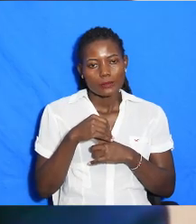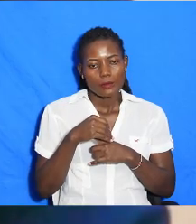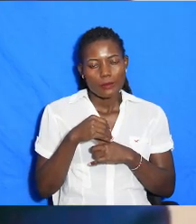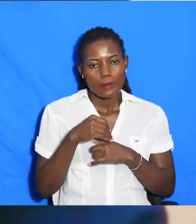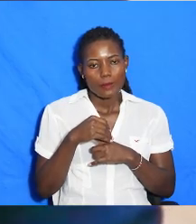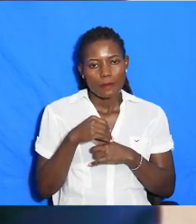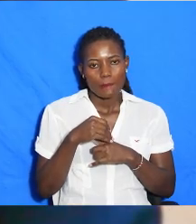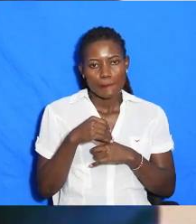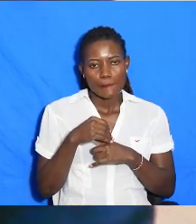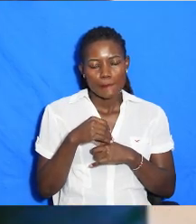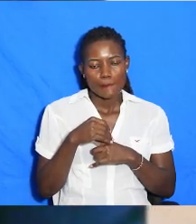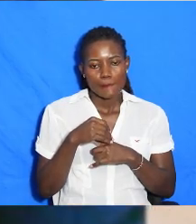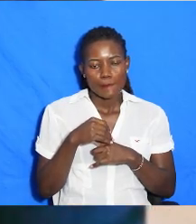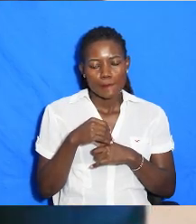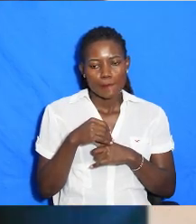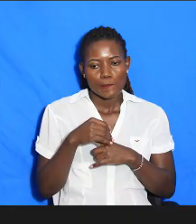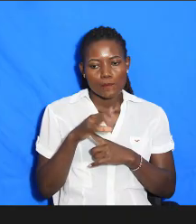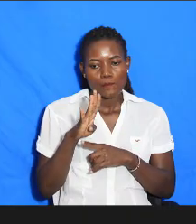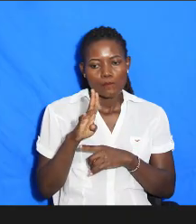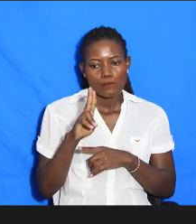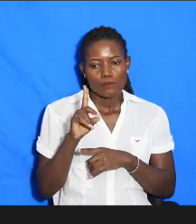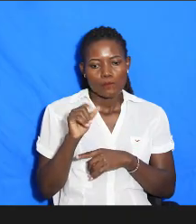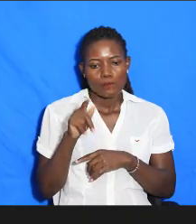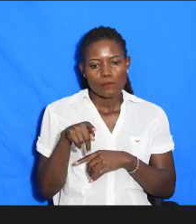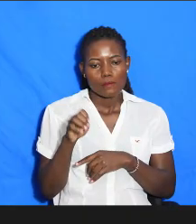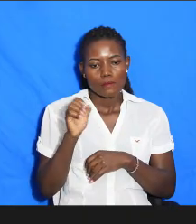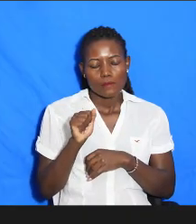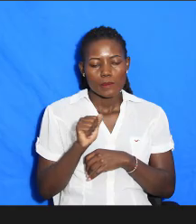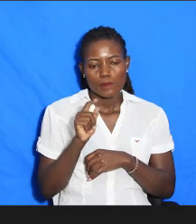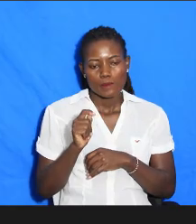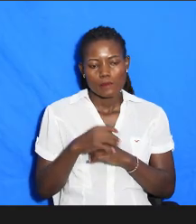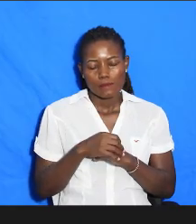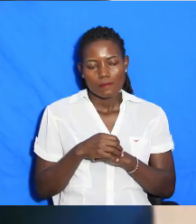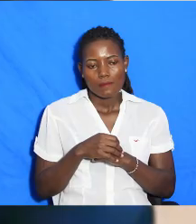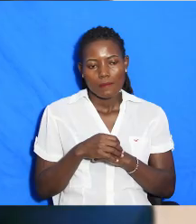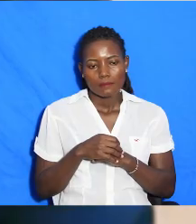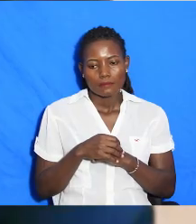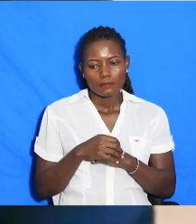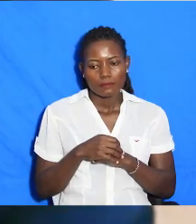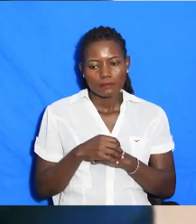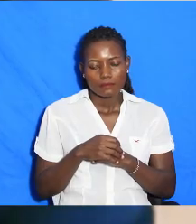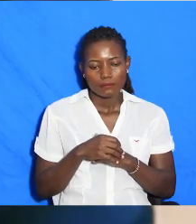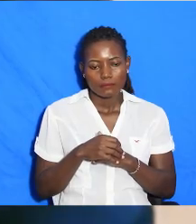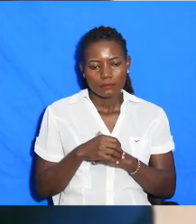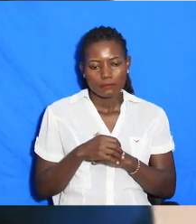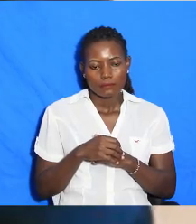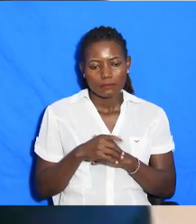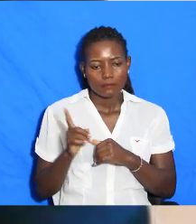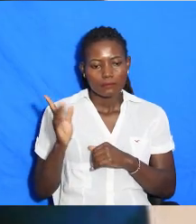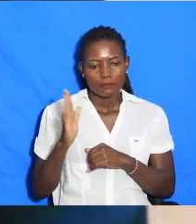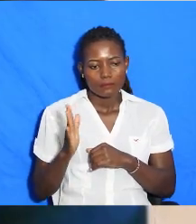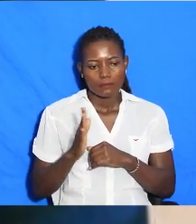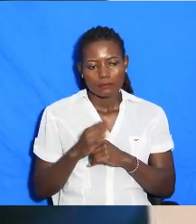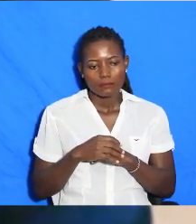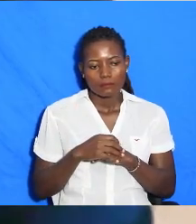mm, 2022, 23 World Championship, Budapest. mm-hmm. And Budapest, yeah. apparently they did not take note